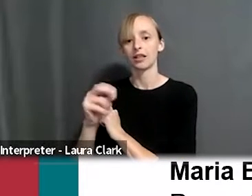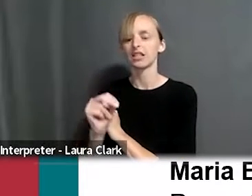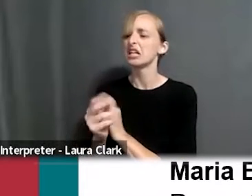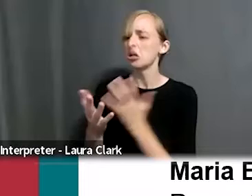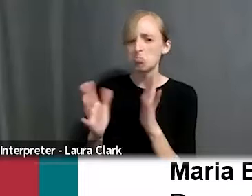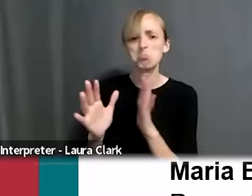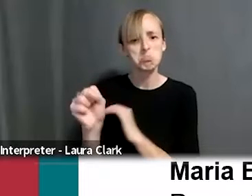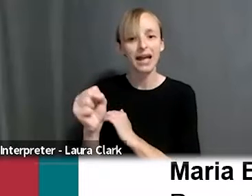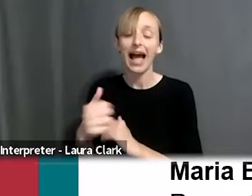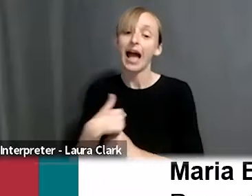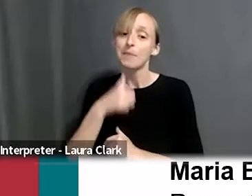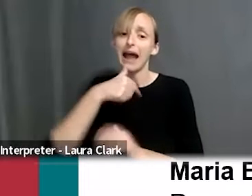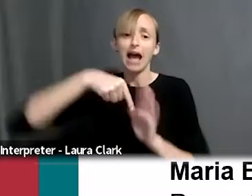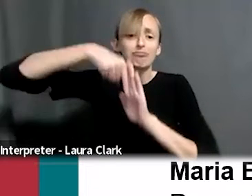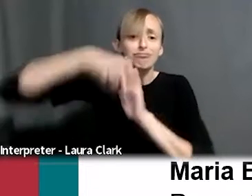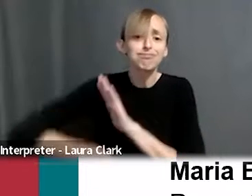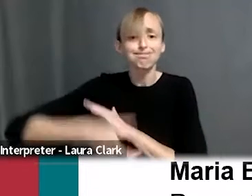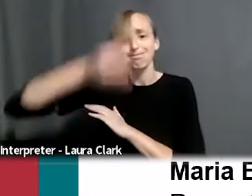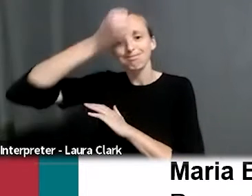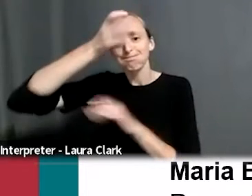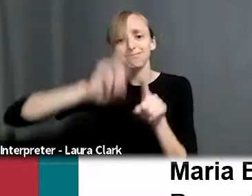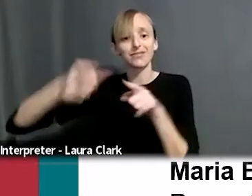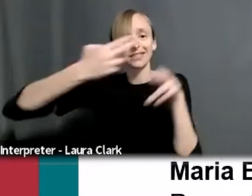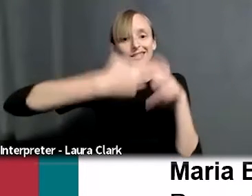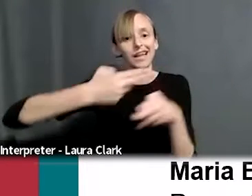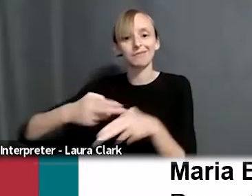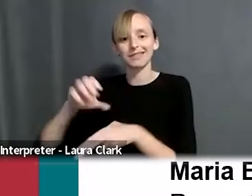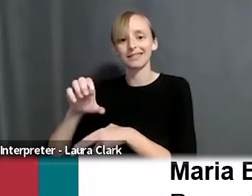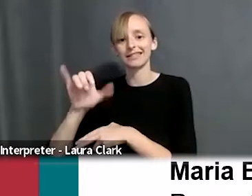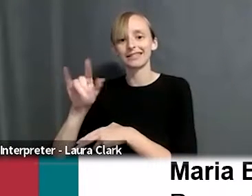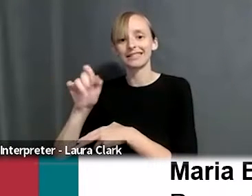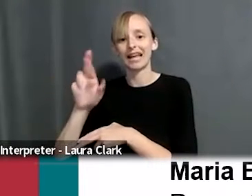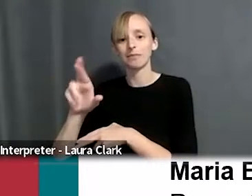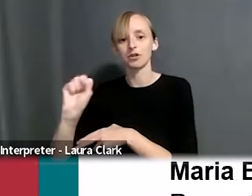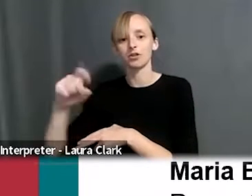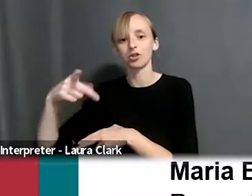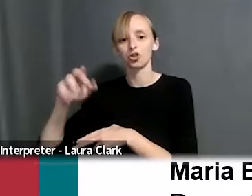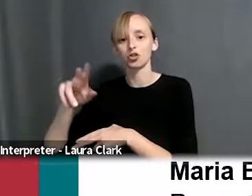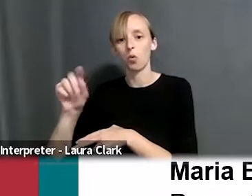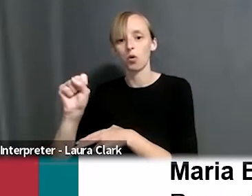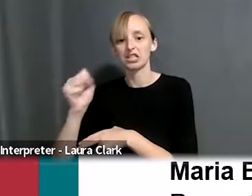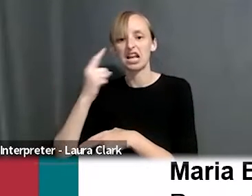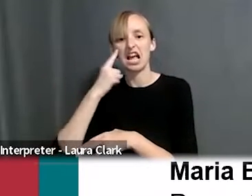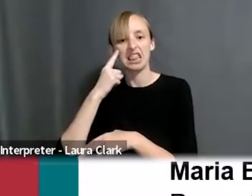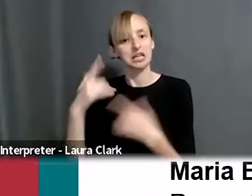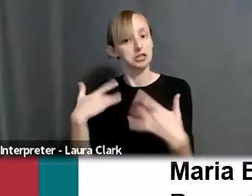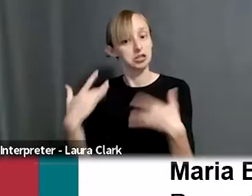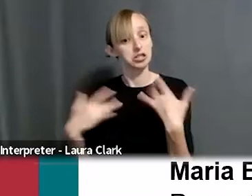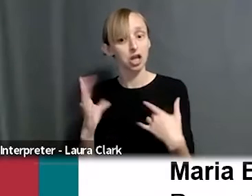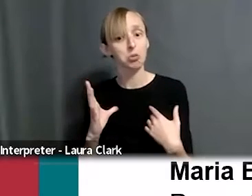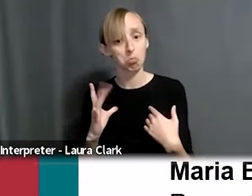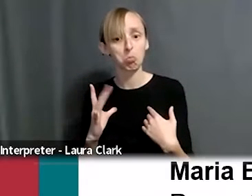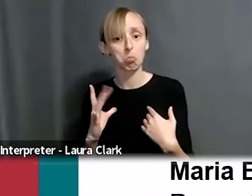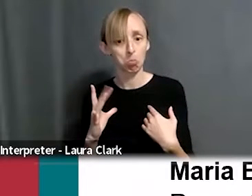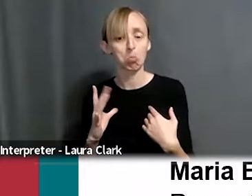not super familiar with the different nomenclature for cyber sports, but I think it is a really exciting space. And